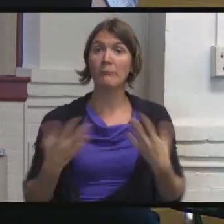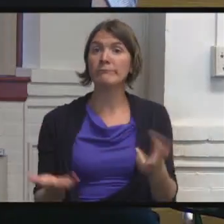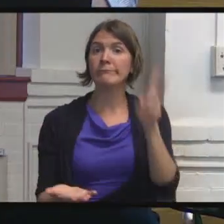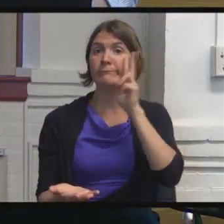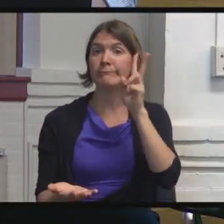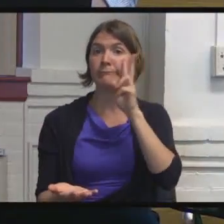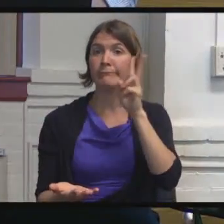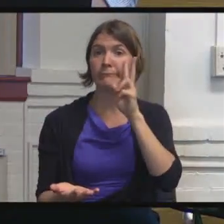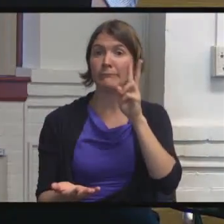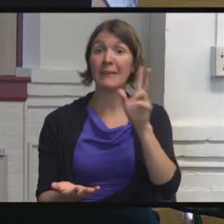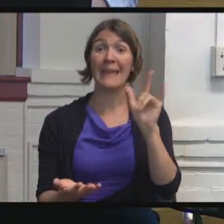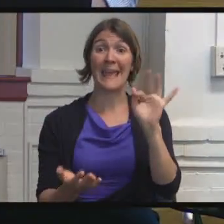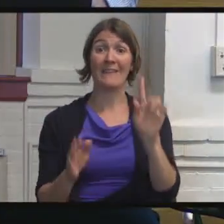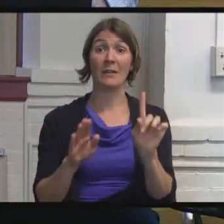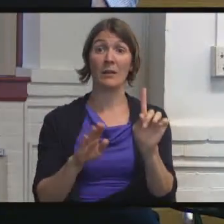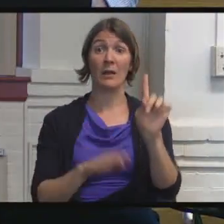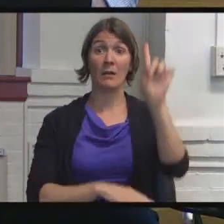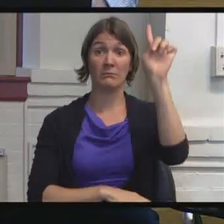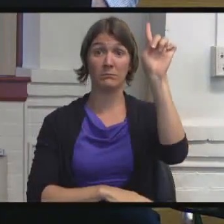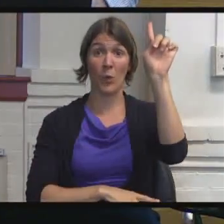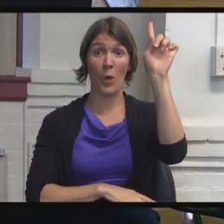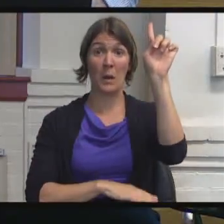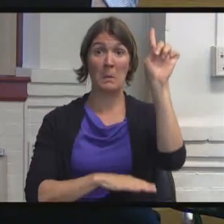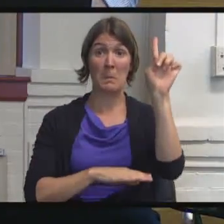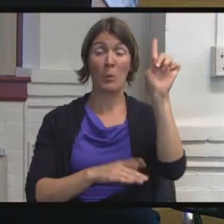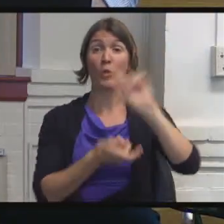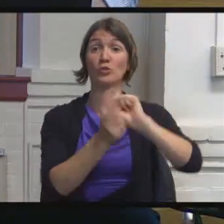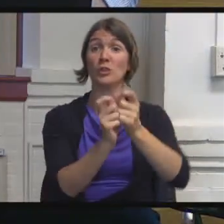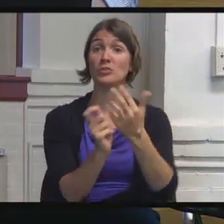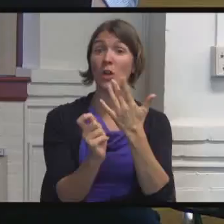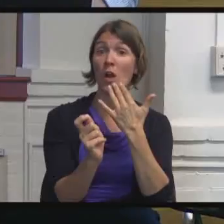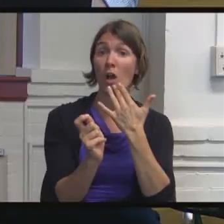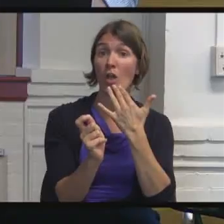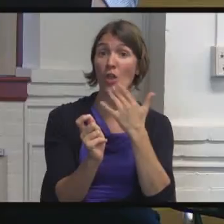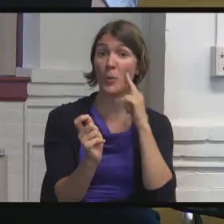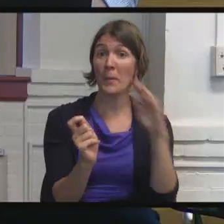the height reduction and or some kind of mitigation